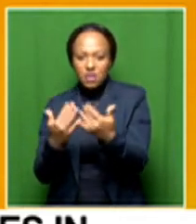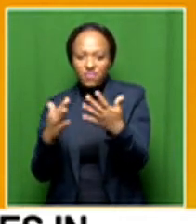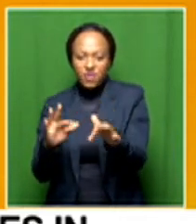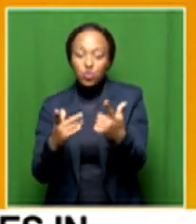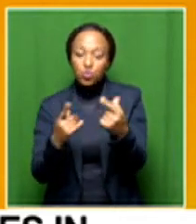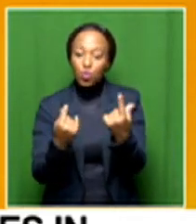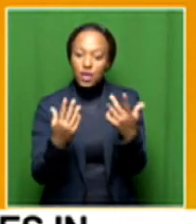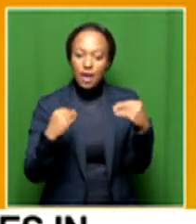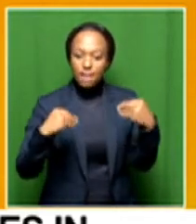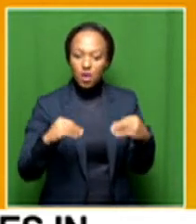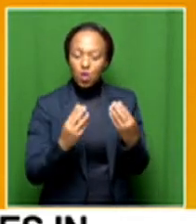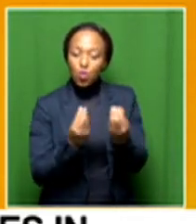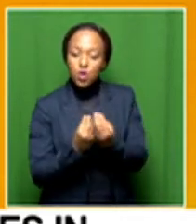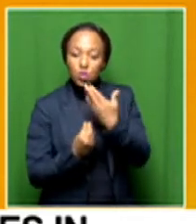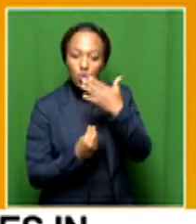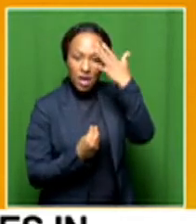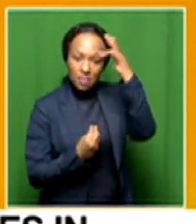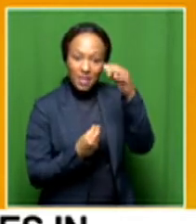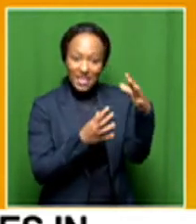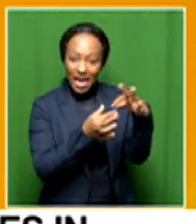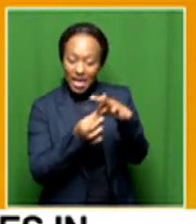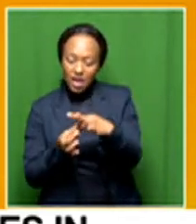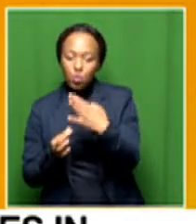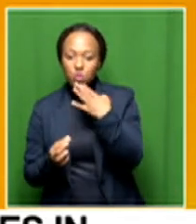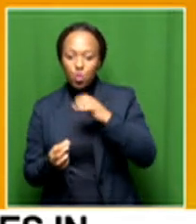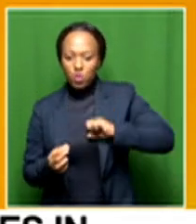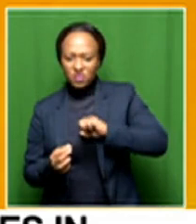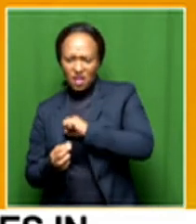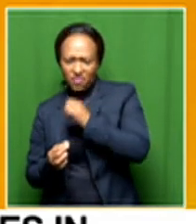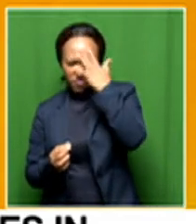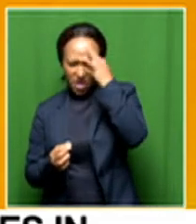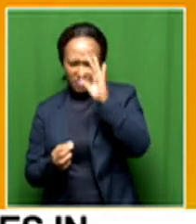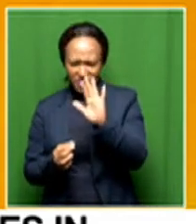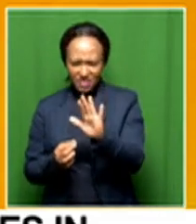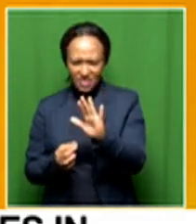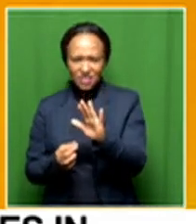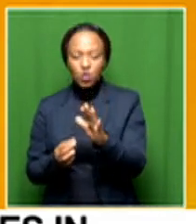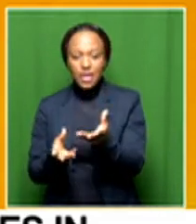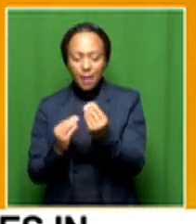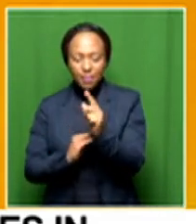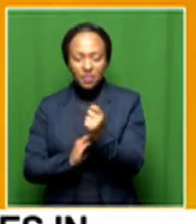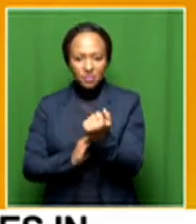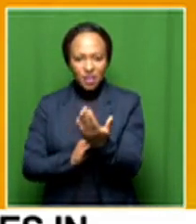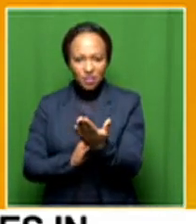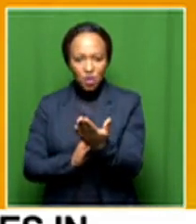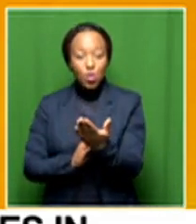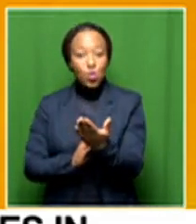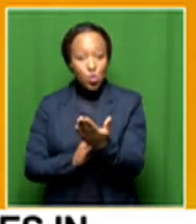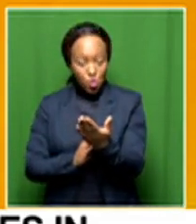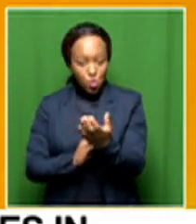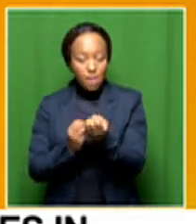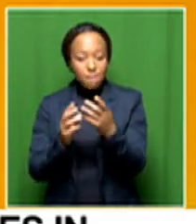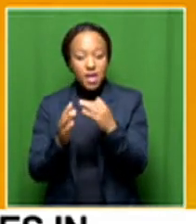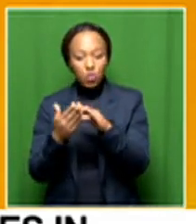with the government in the province are linked to officials who ended up getting PPE tenders. This caused an uproar from various